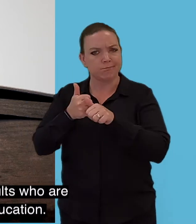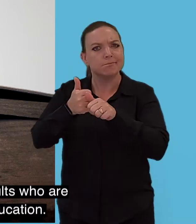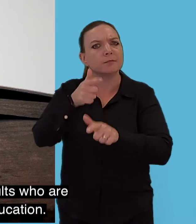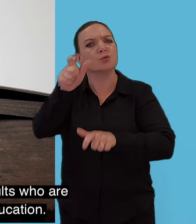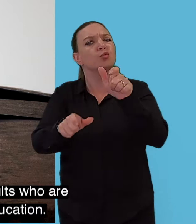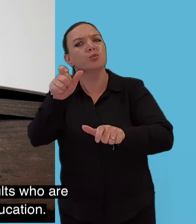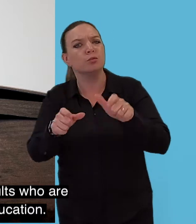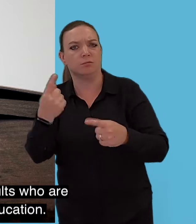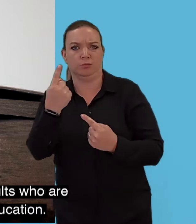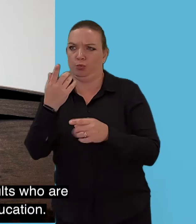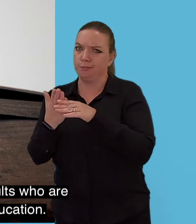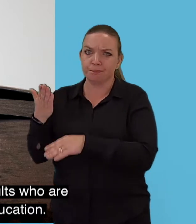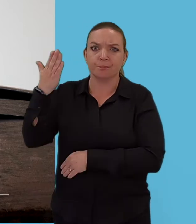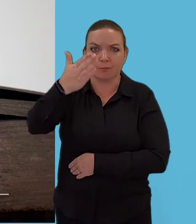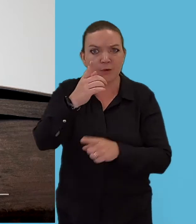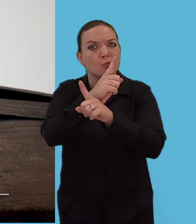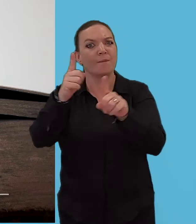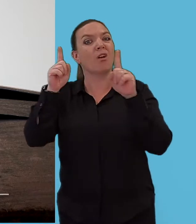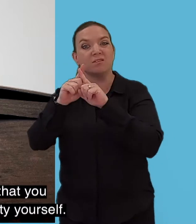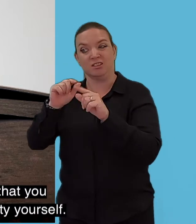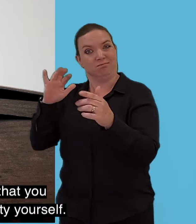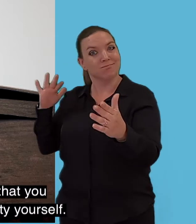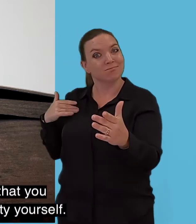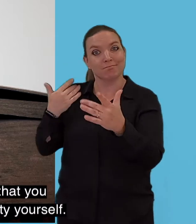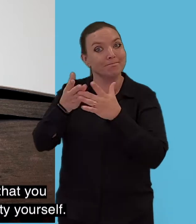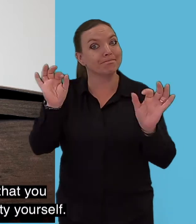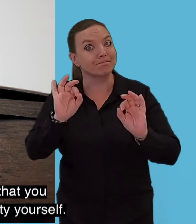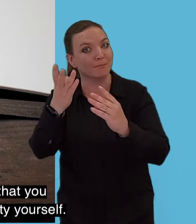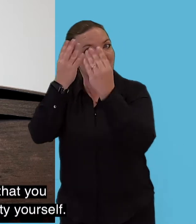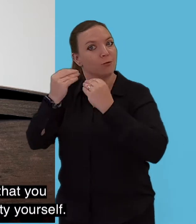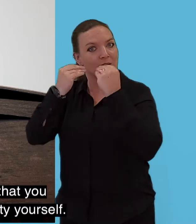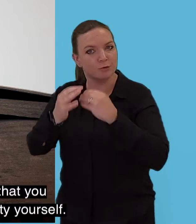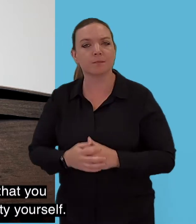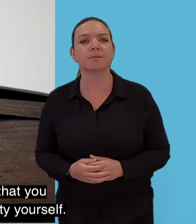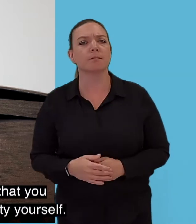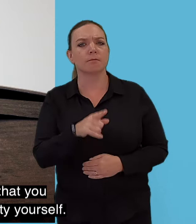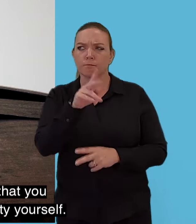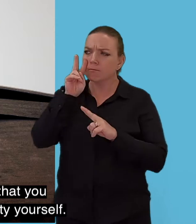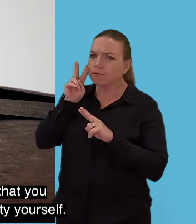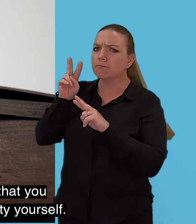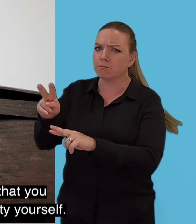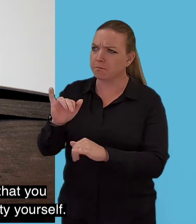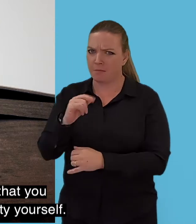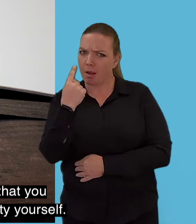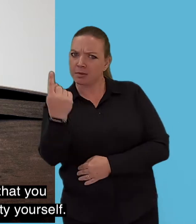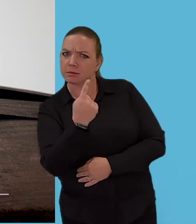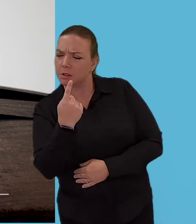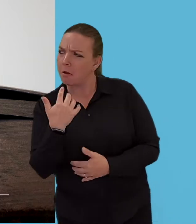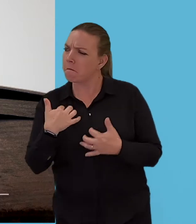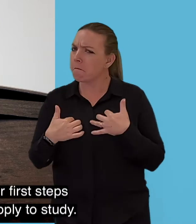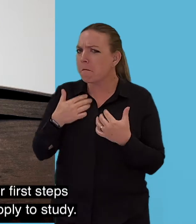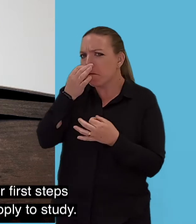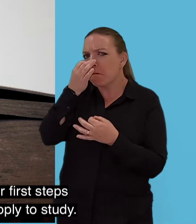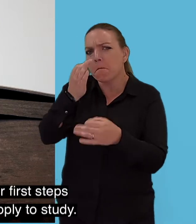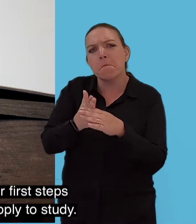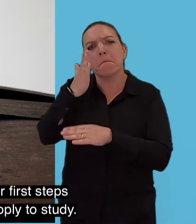to university after a break in education. If you're listening to this, then it's likely that you'll have some interest in going to university yourself,